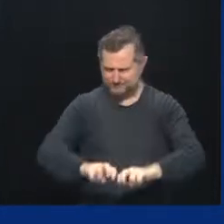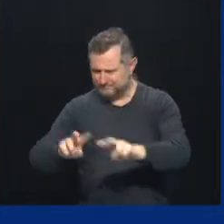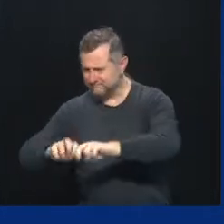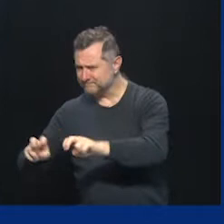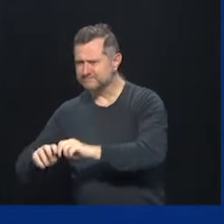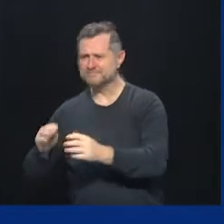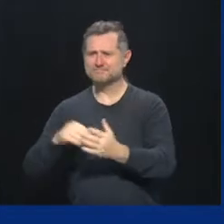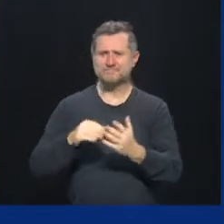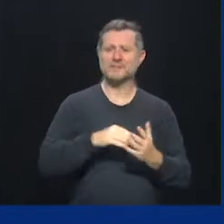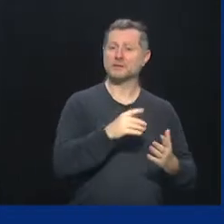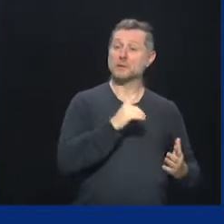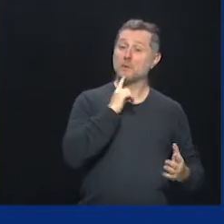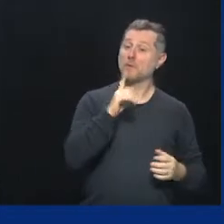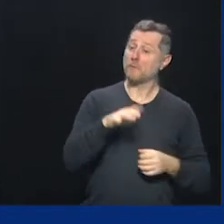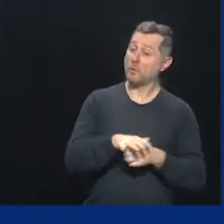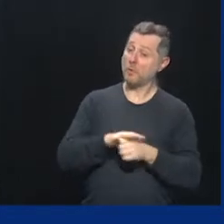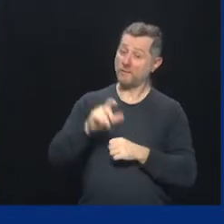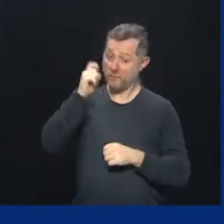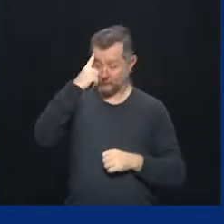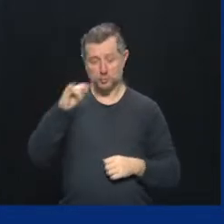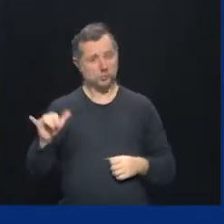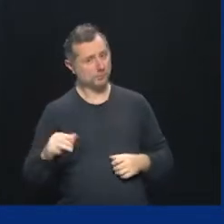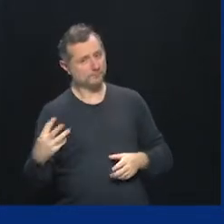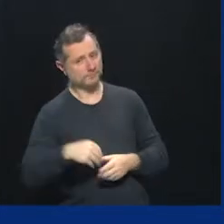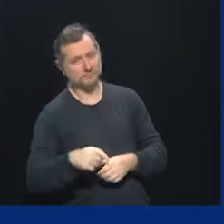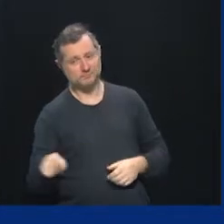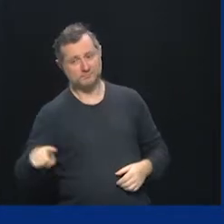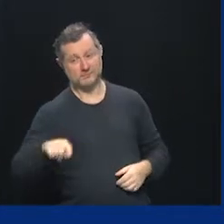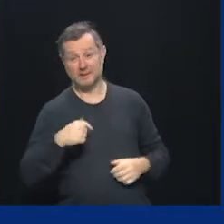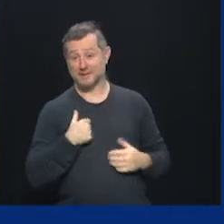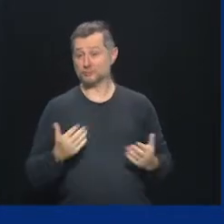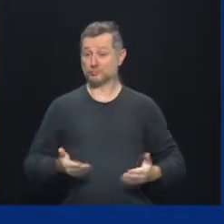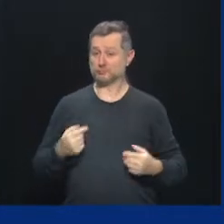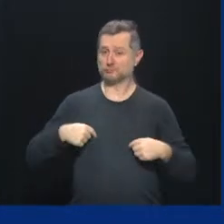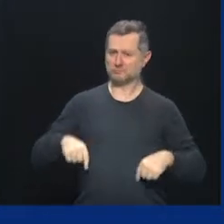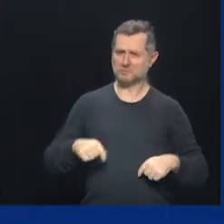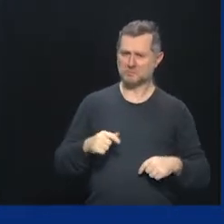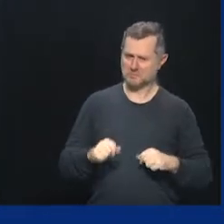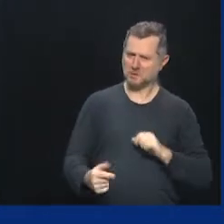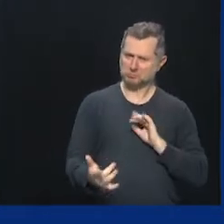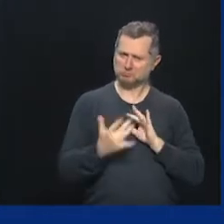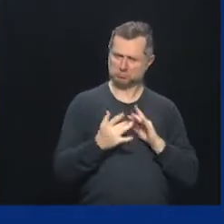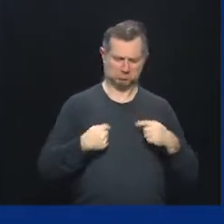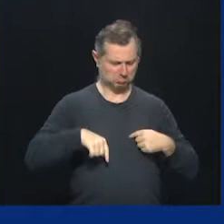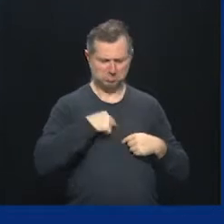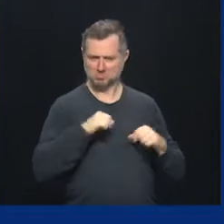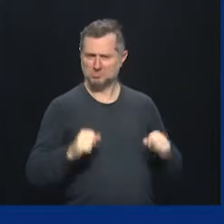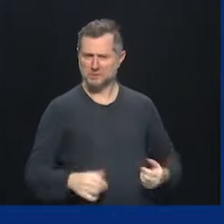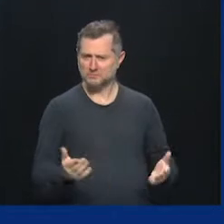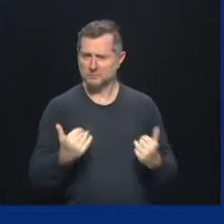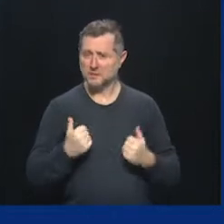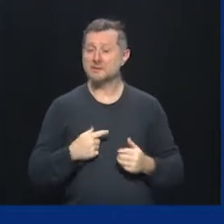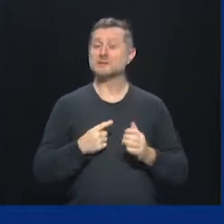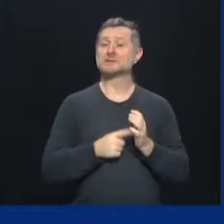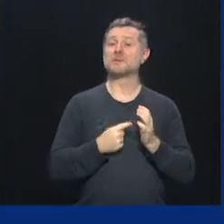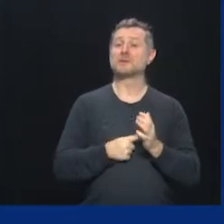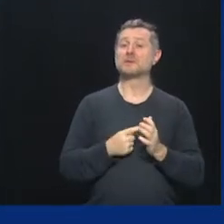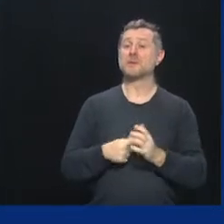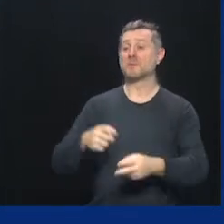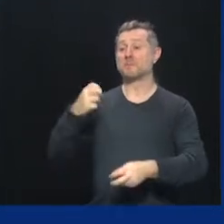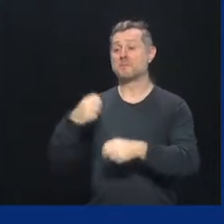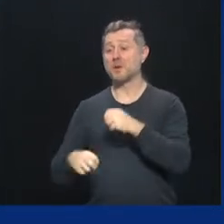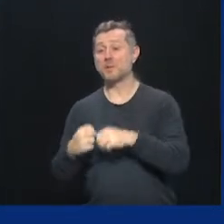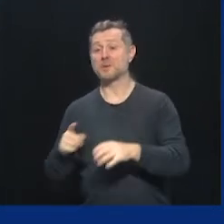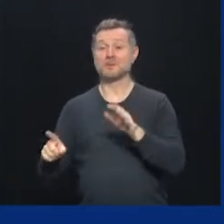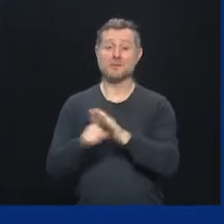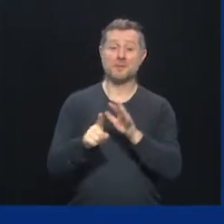officials either. The fact that we are here means you call us. Sometimes we can, get through a lot of the red tape